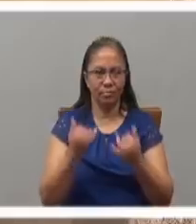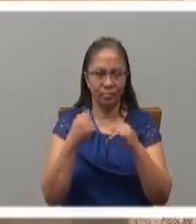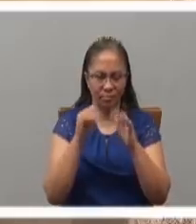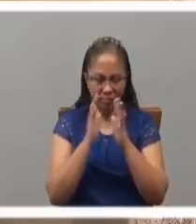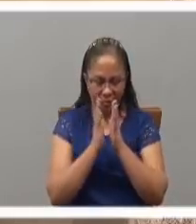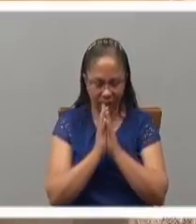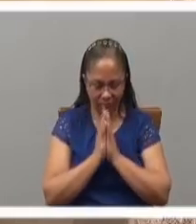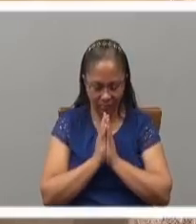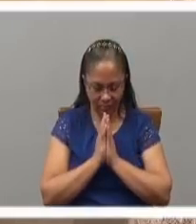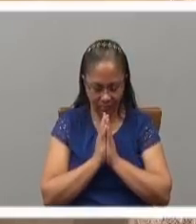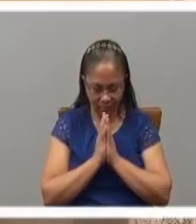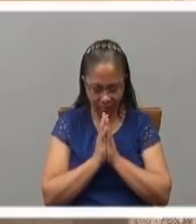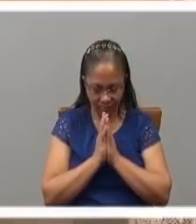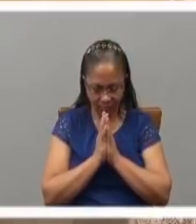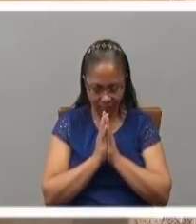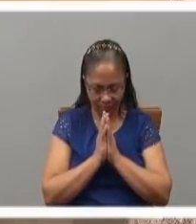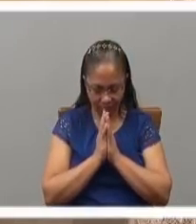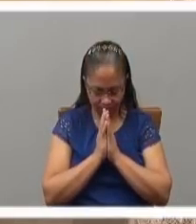us pray.